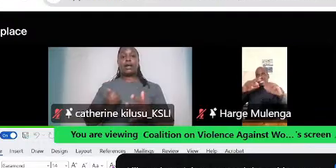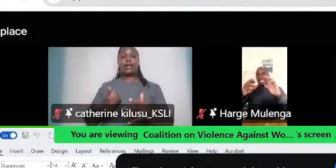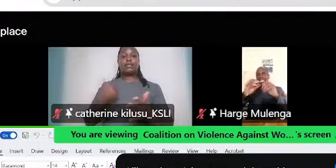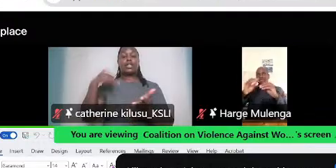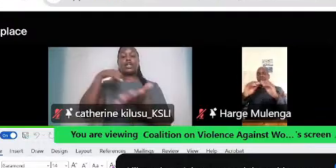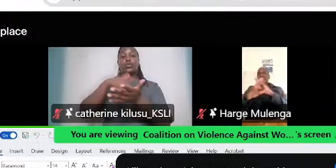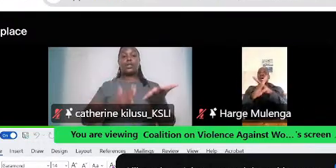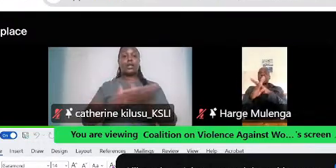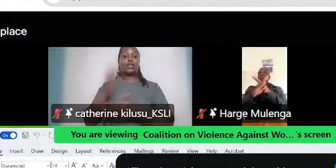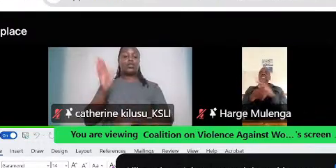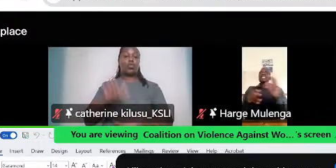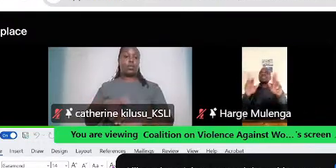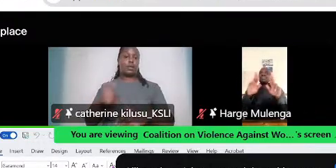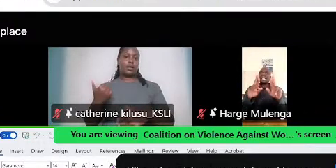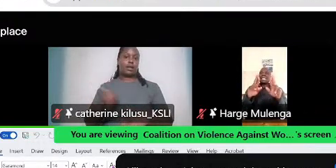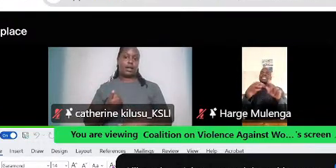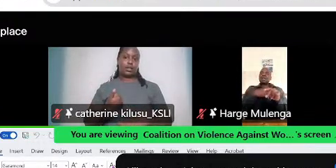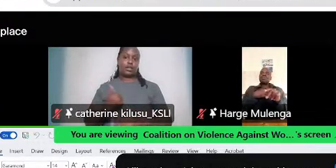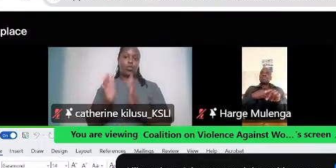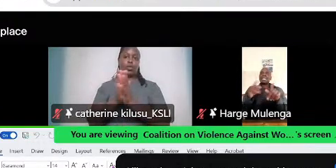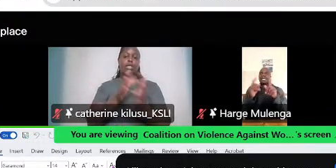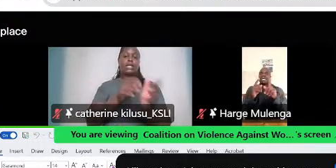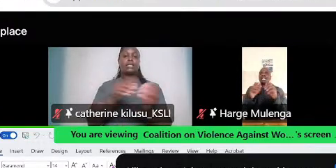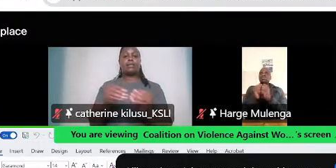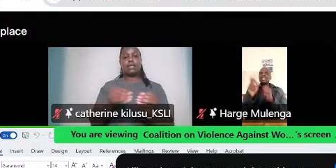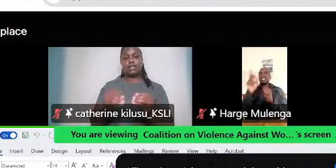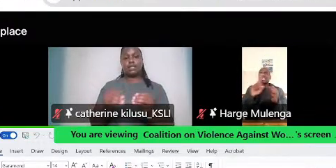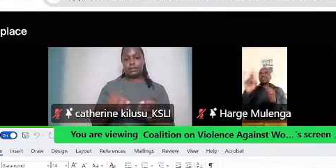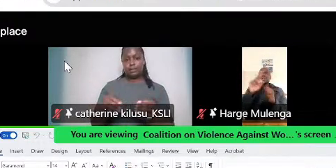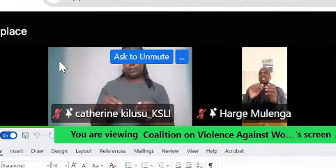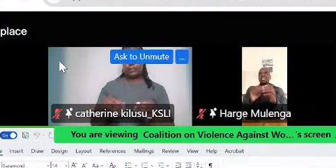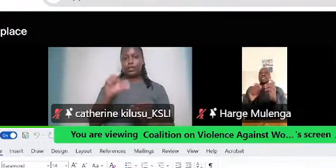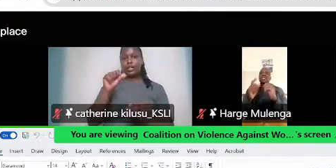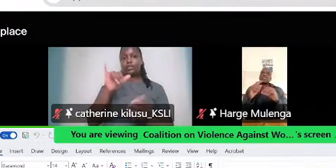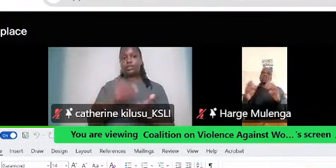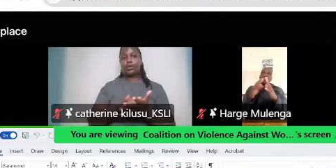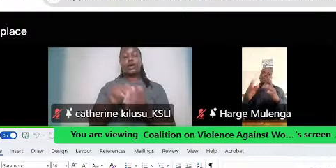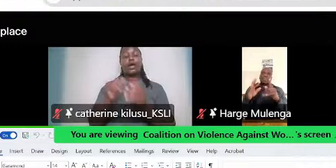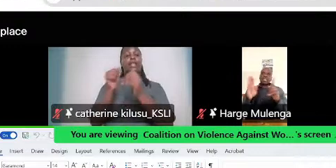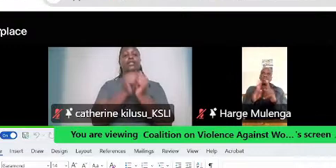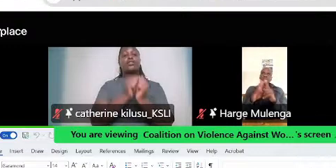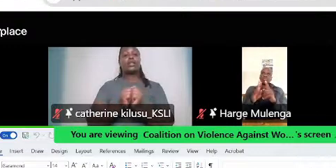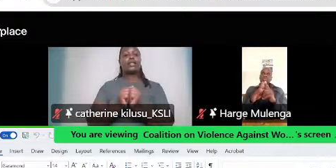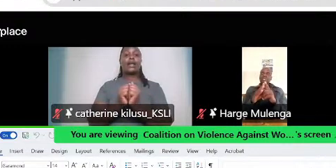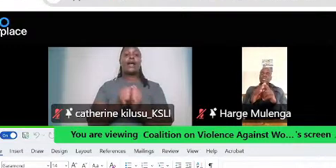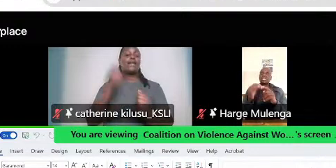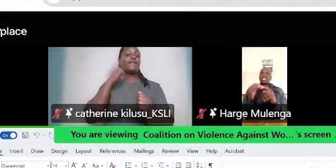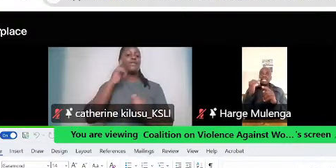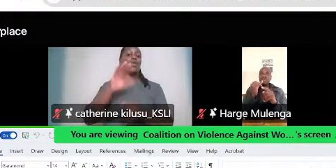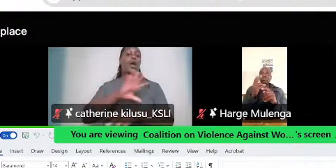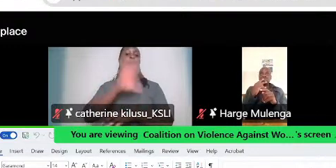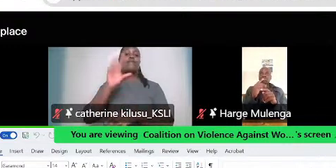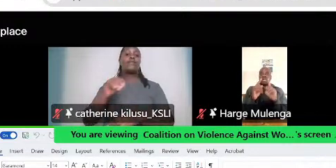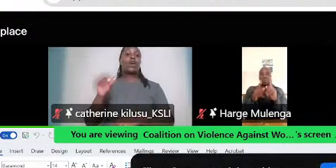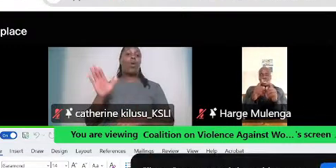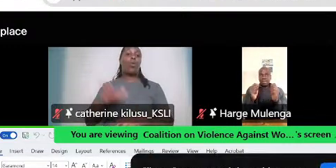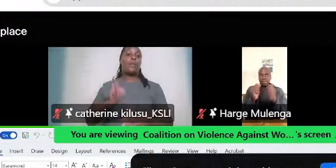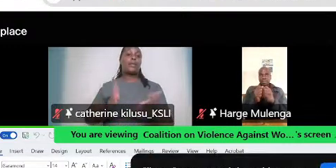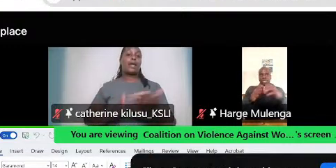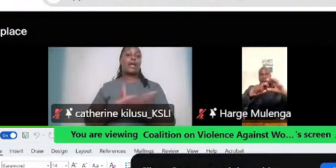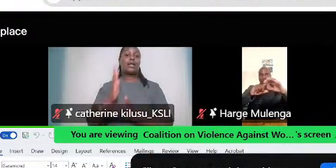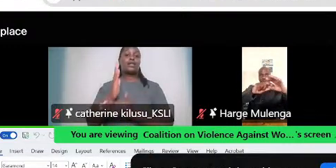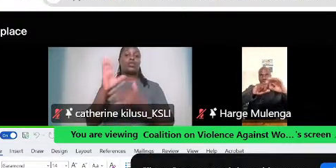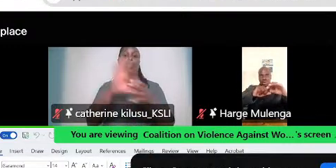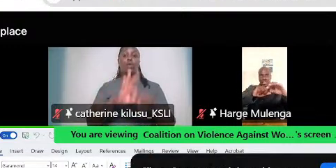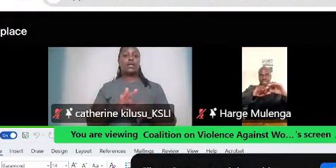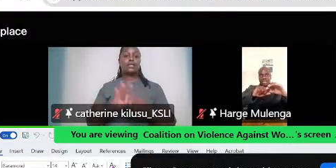rights of women and girls with disabilities. So the Solidarity for African Women's Rights Coalition, one of its major